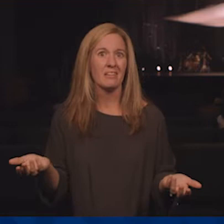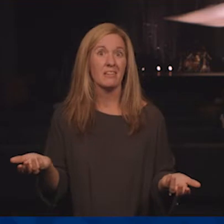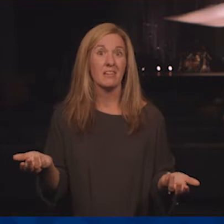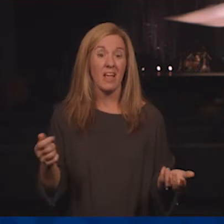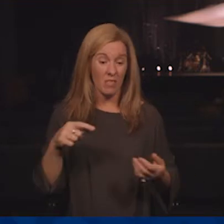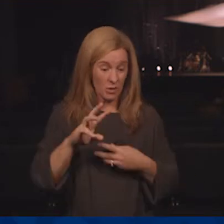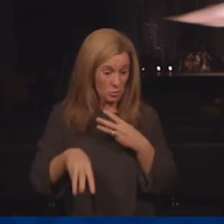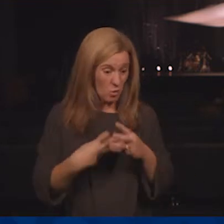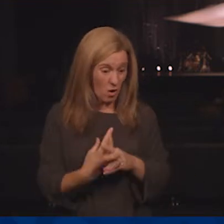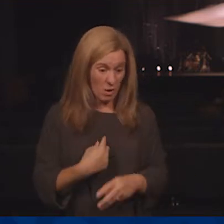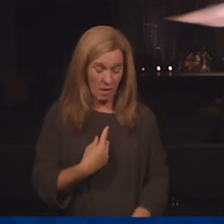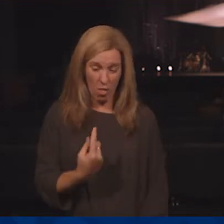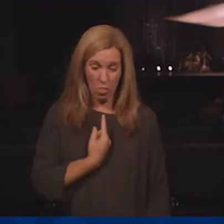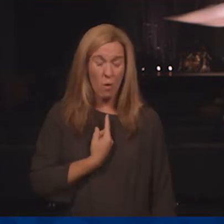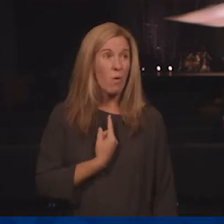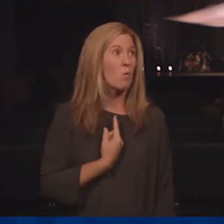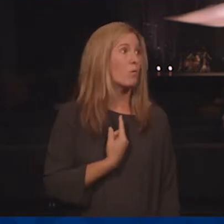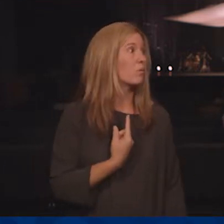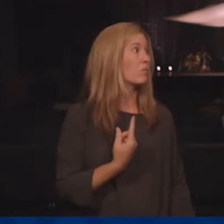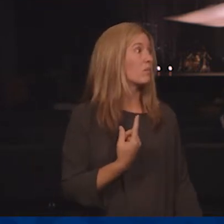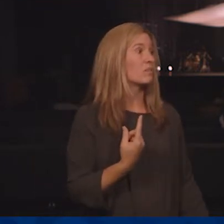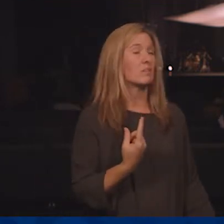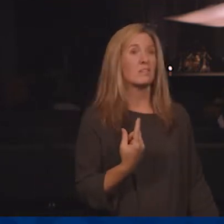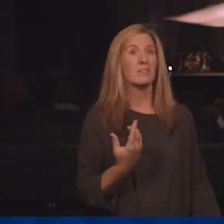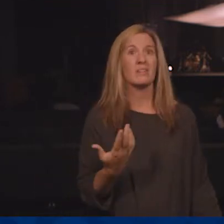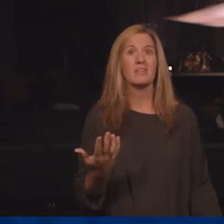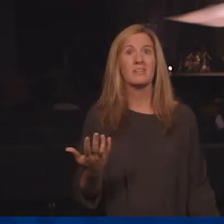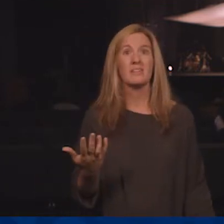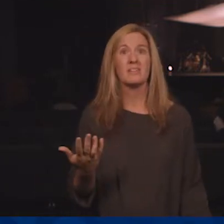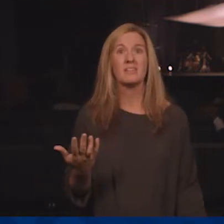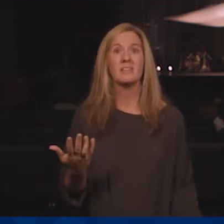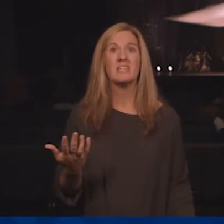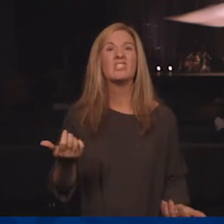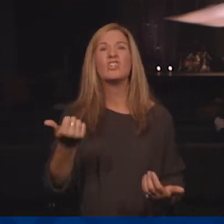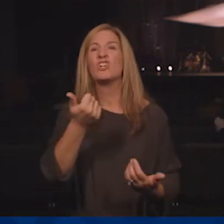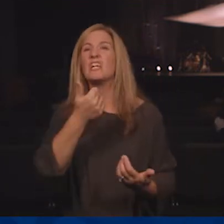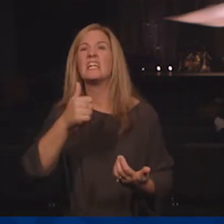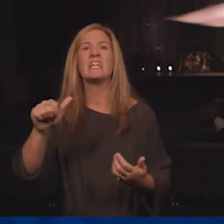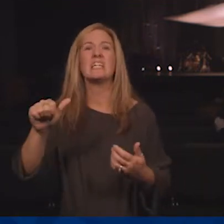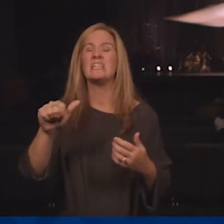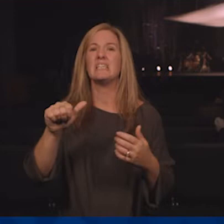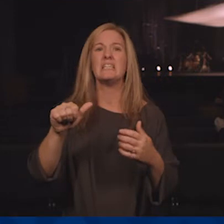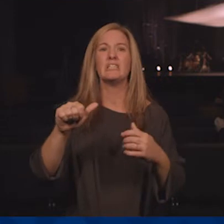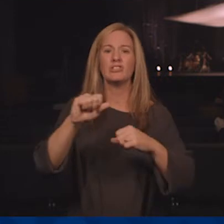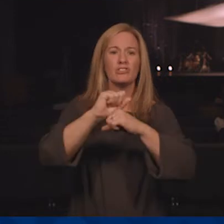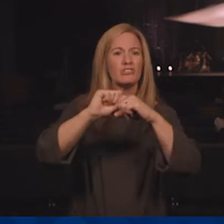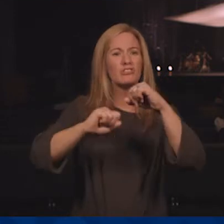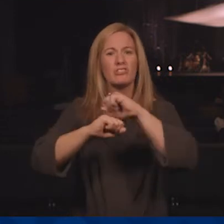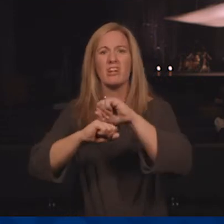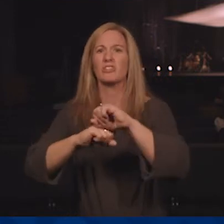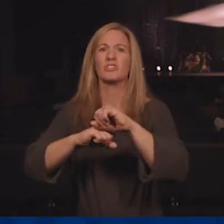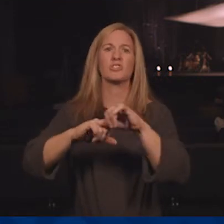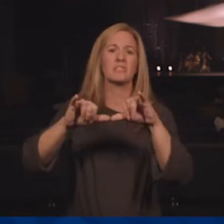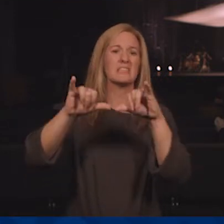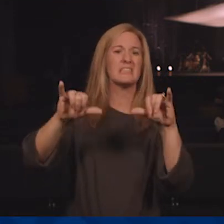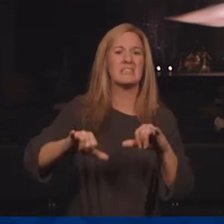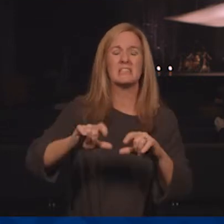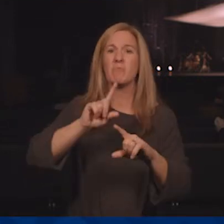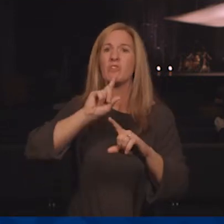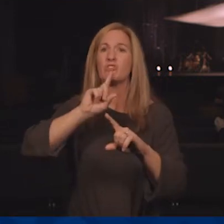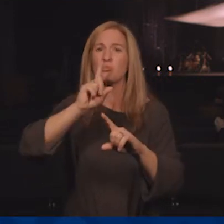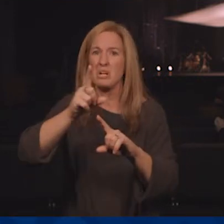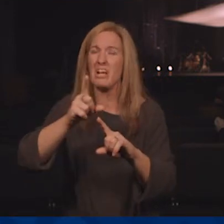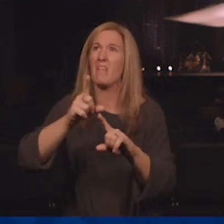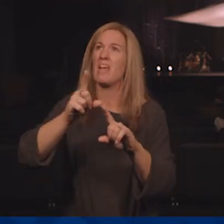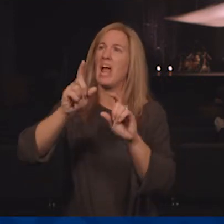world? Is there any framework that's real by which I can figure out how to do